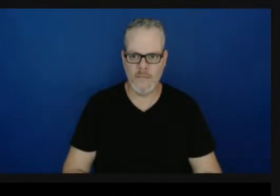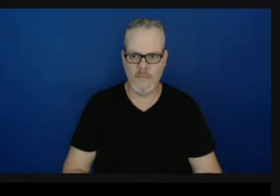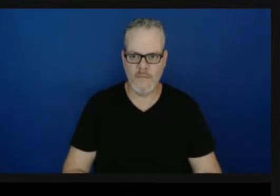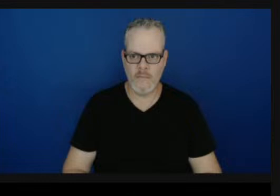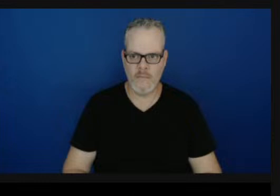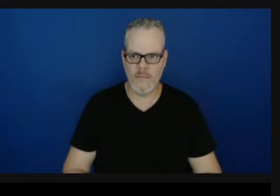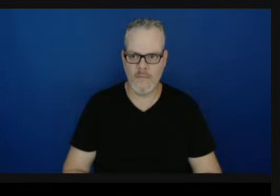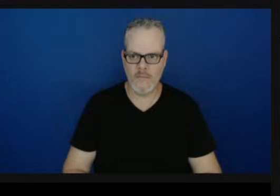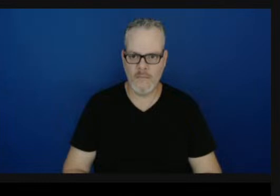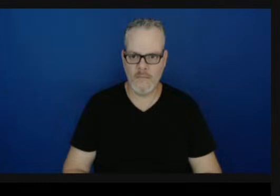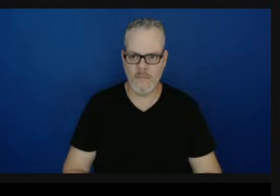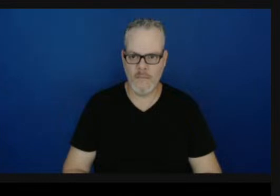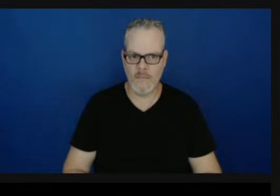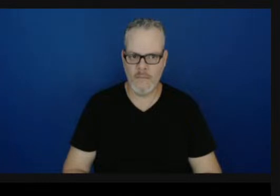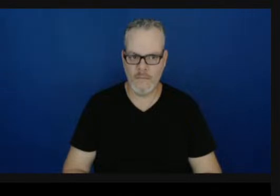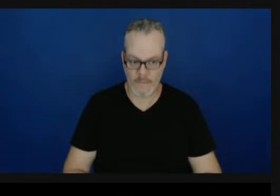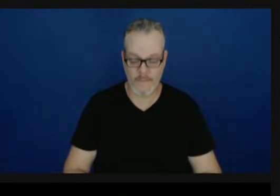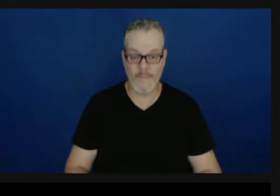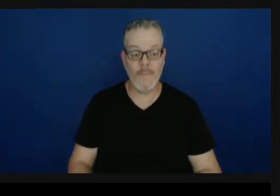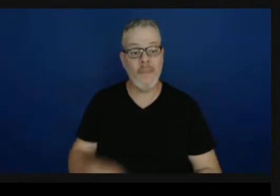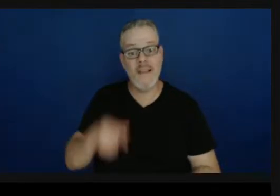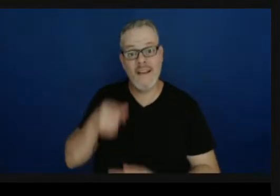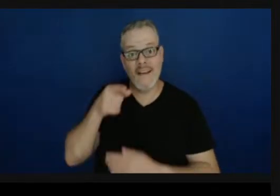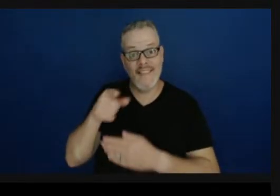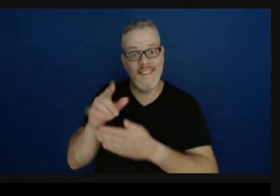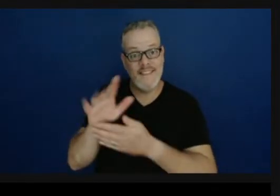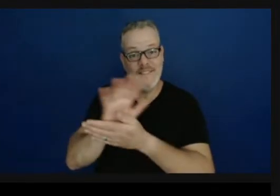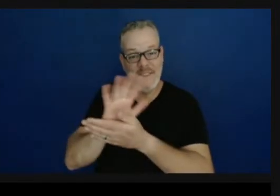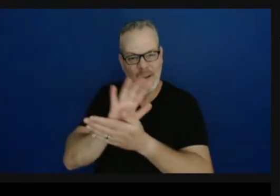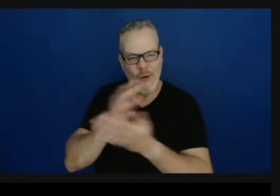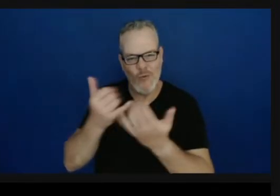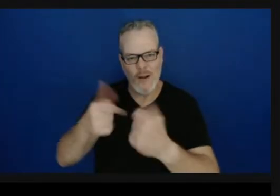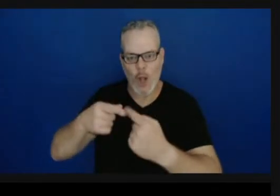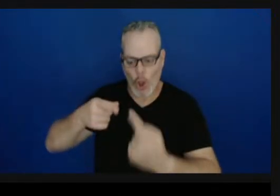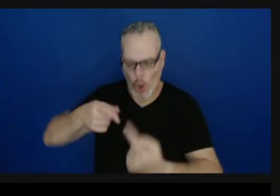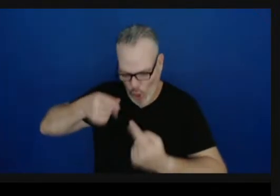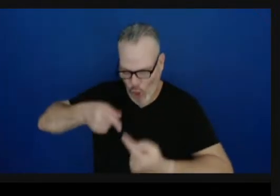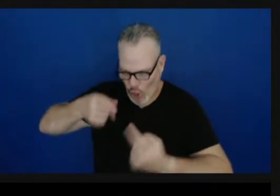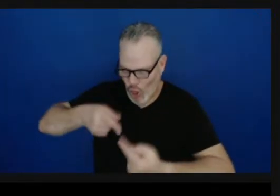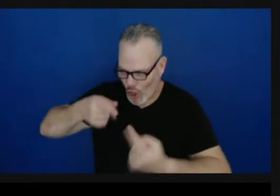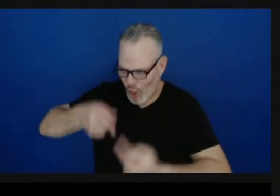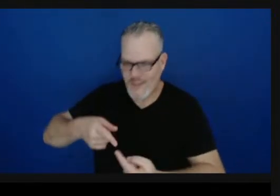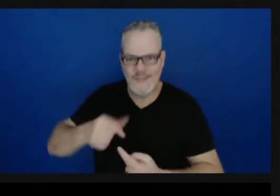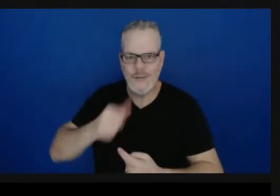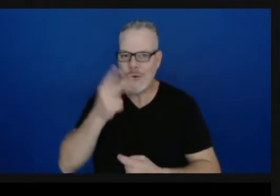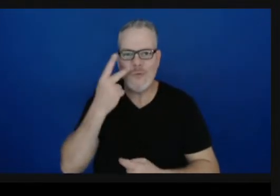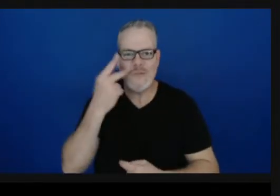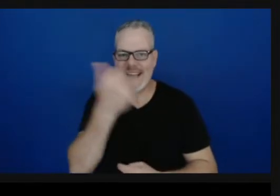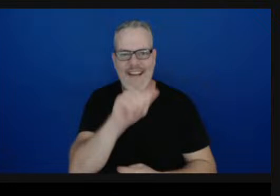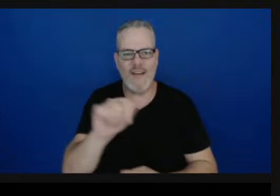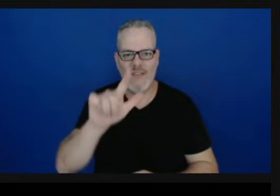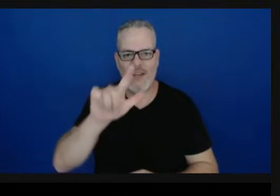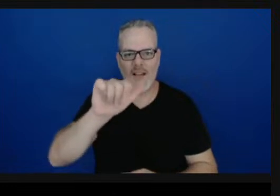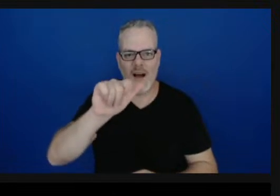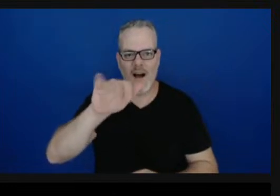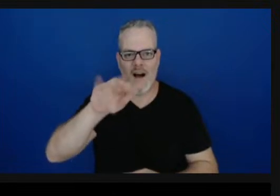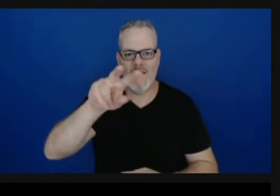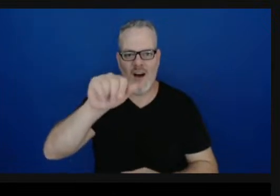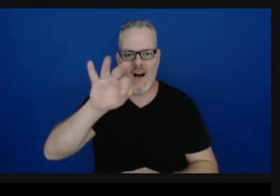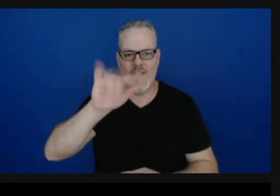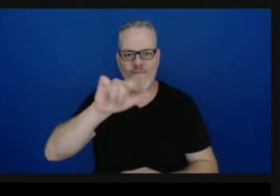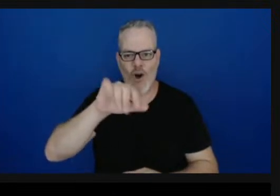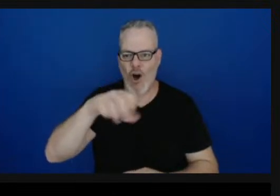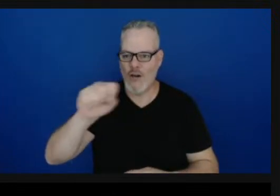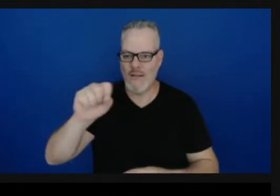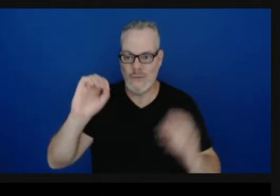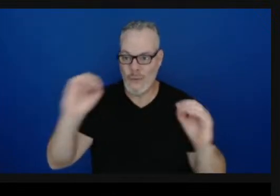What this video is going to show, if it actually plays and stops hanging up here, is you don't see lava falls exposed up here anymore. Right? There's no river of lava